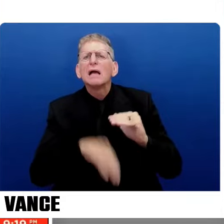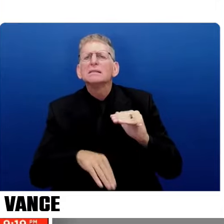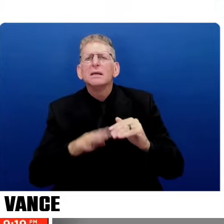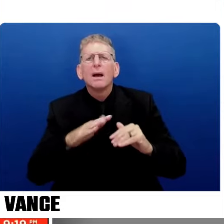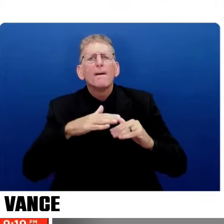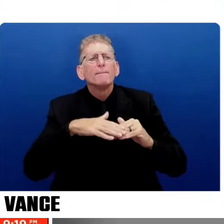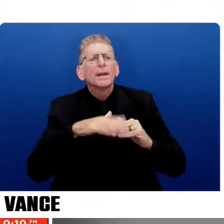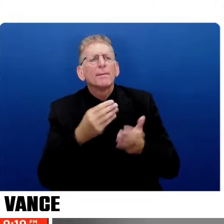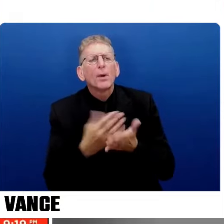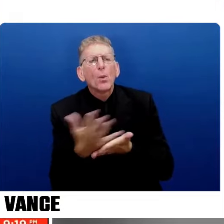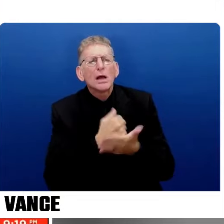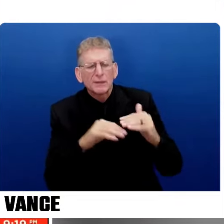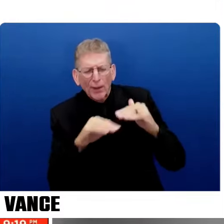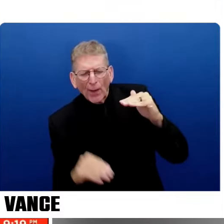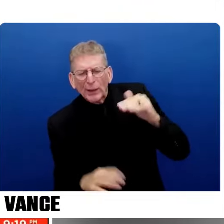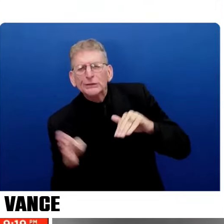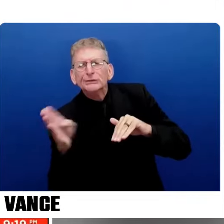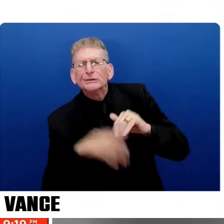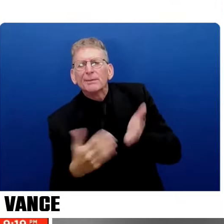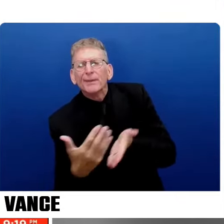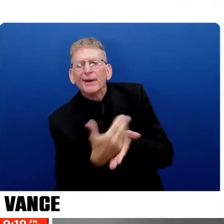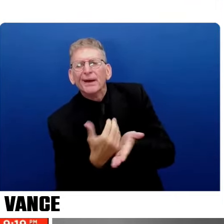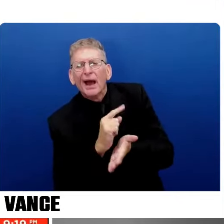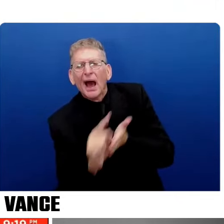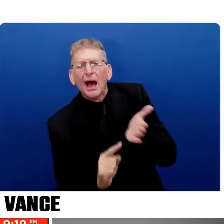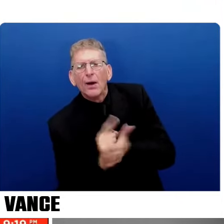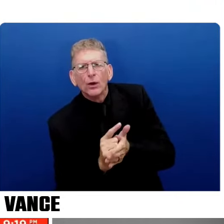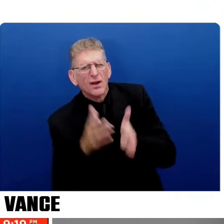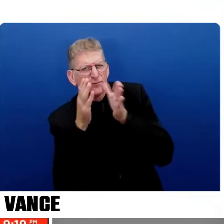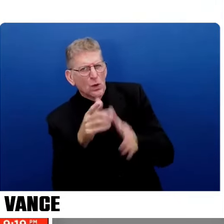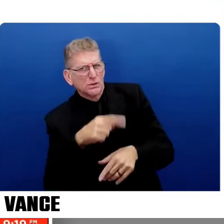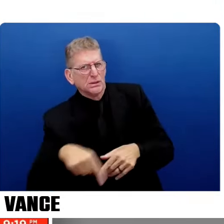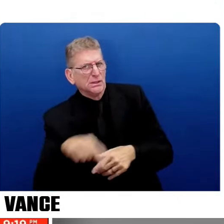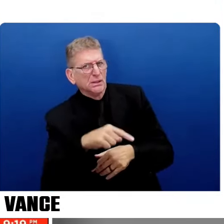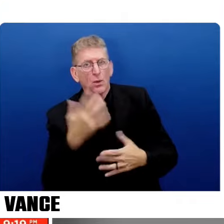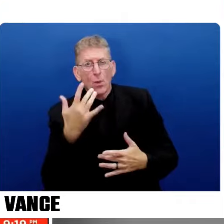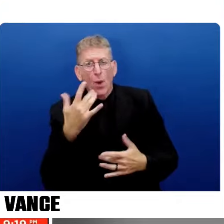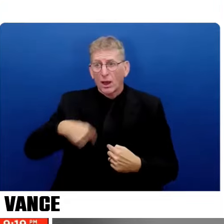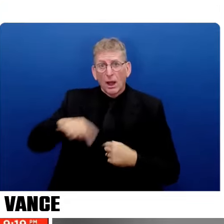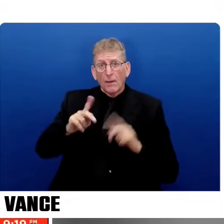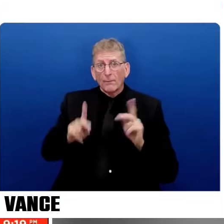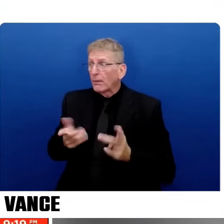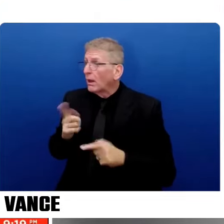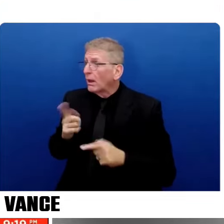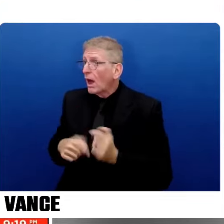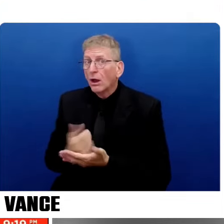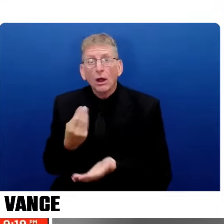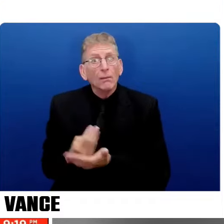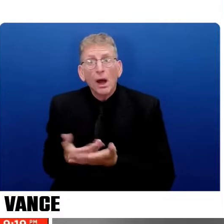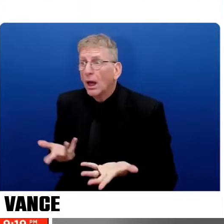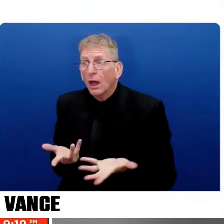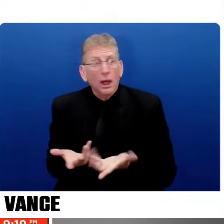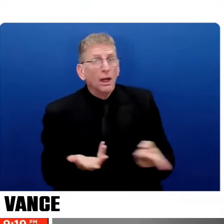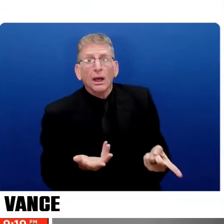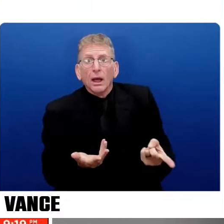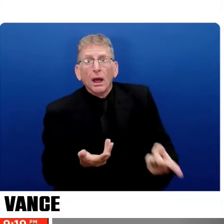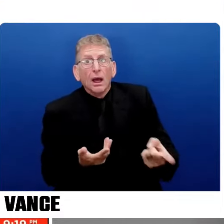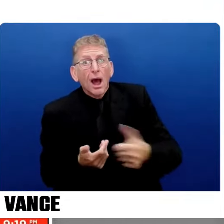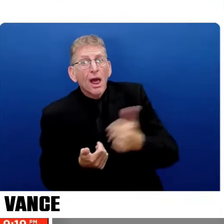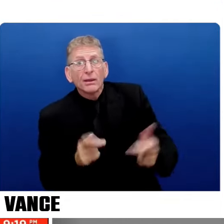a fair wage for doing a good day's work. And the final point, Margaret, is you ask about family separation. Right now in this country, Margaret, we